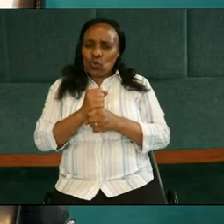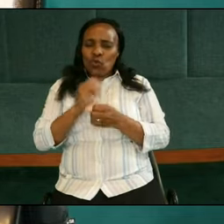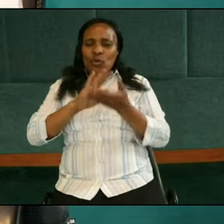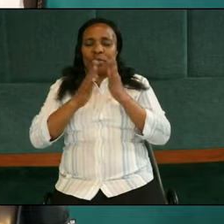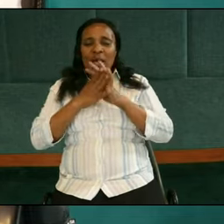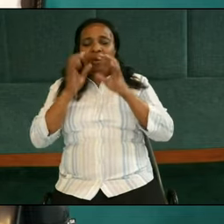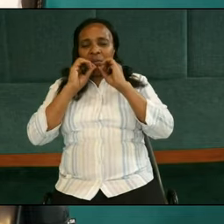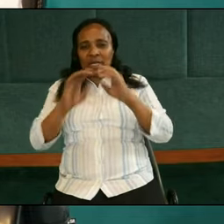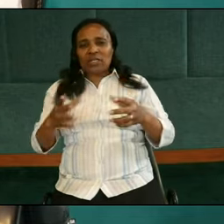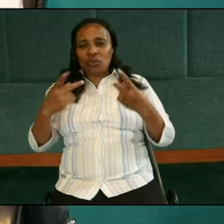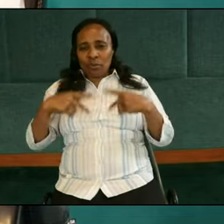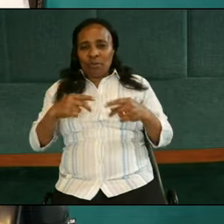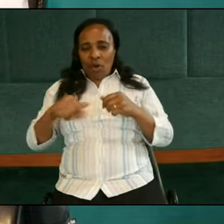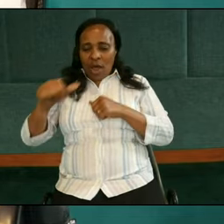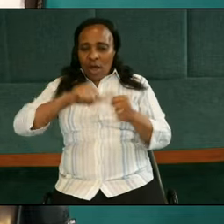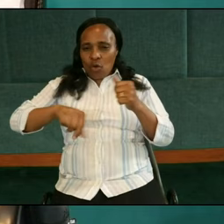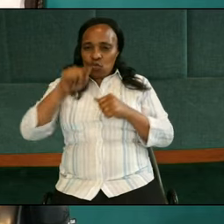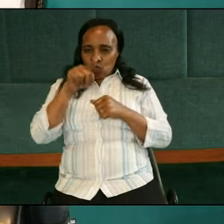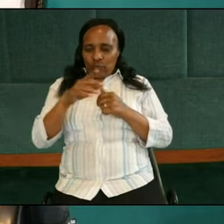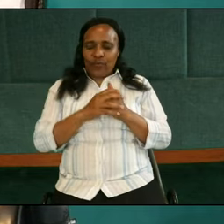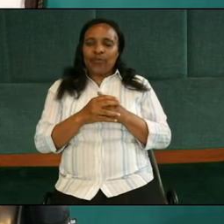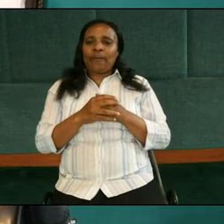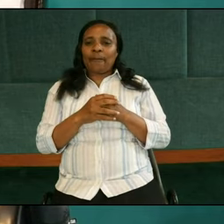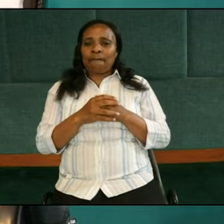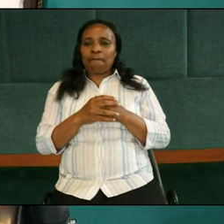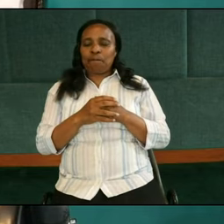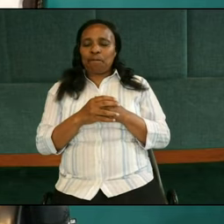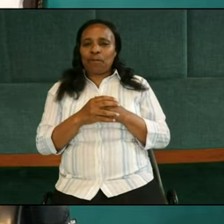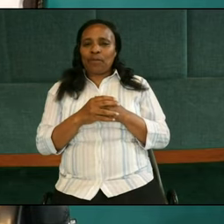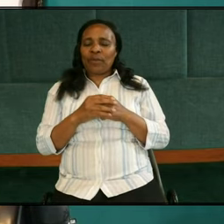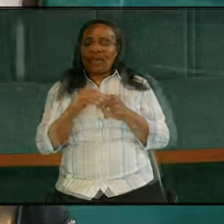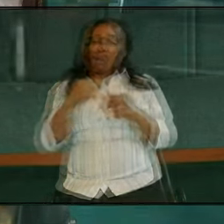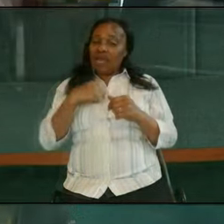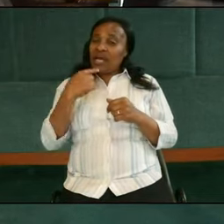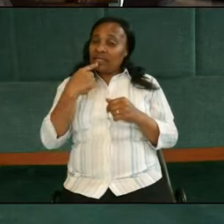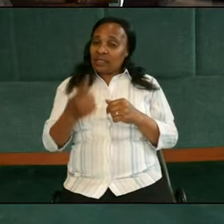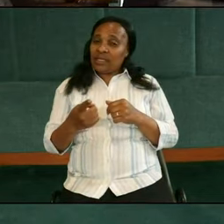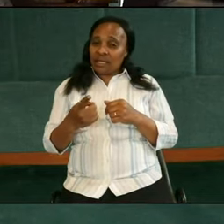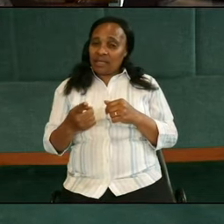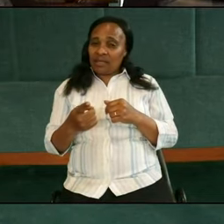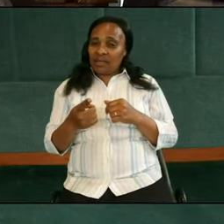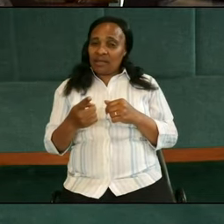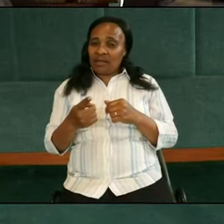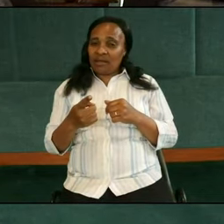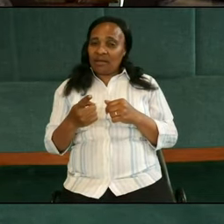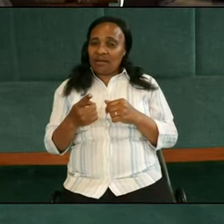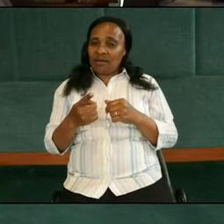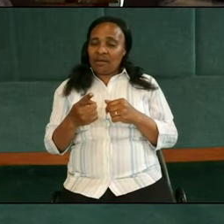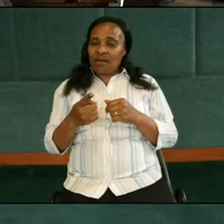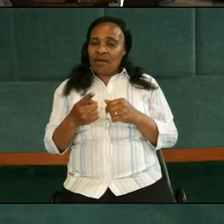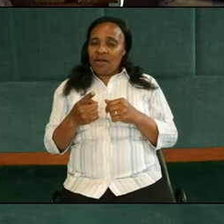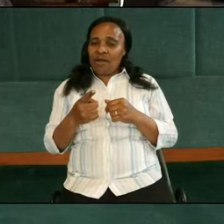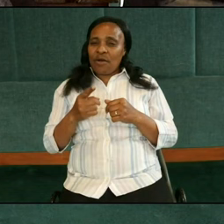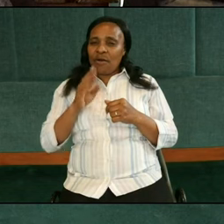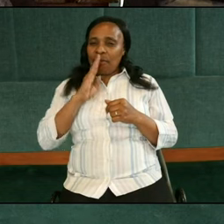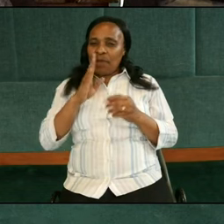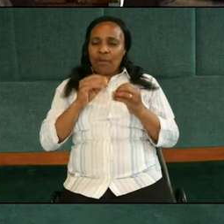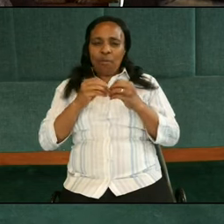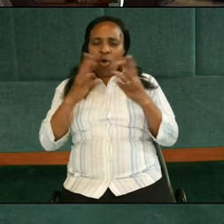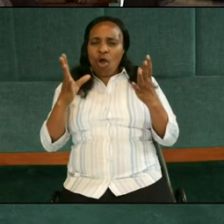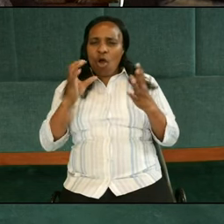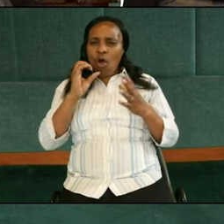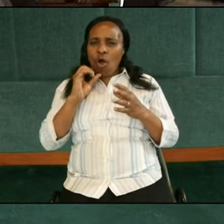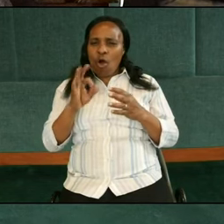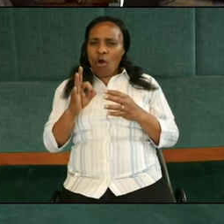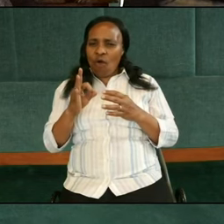people who are around you? Elsie. I must say, in school, I'm more of a very... This is hard to believe